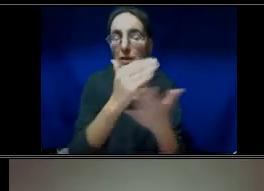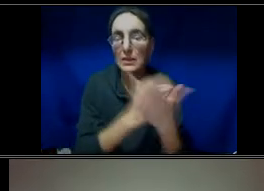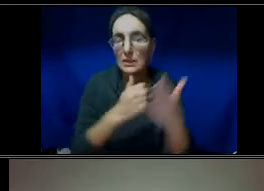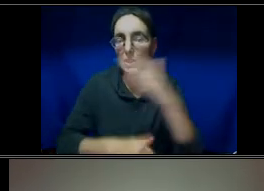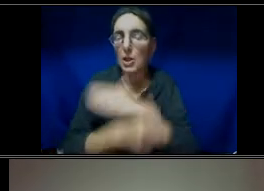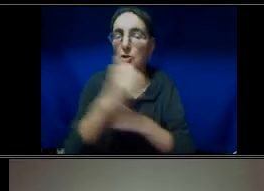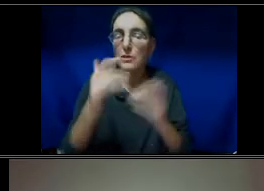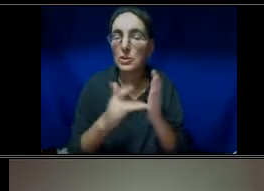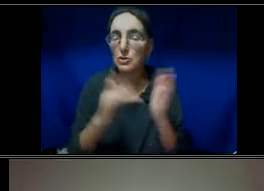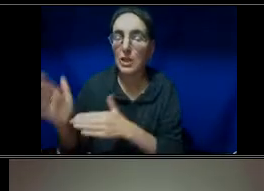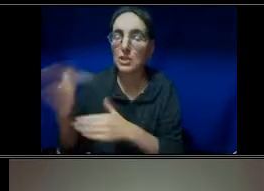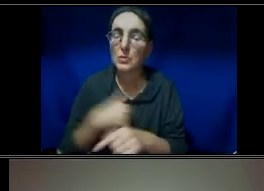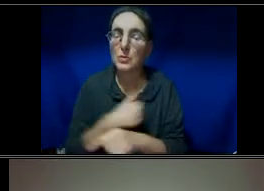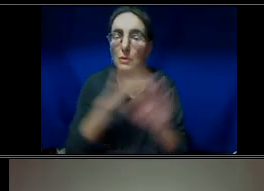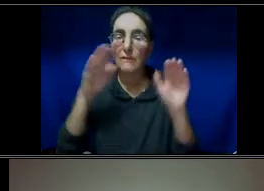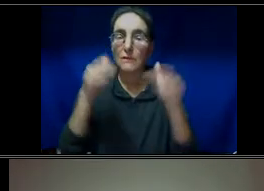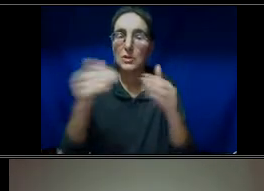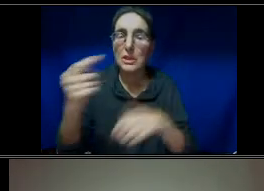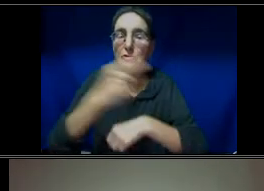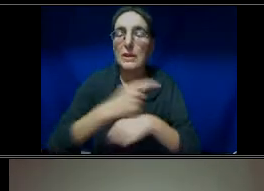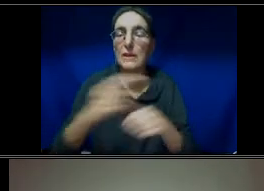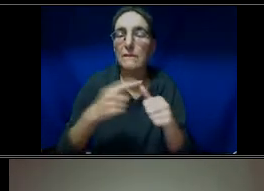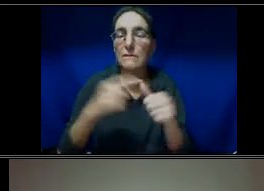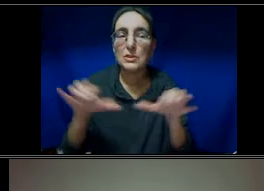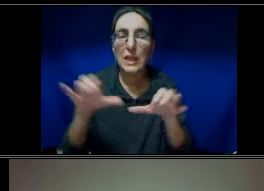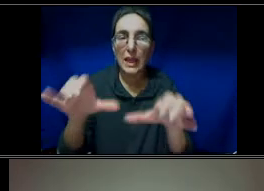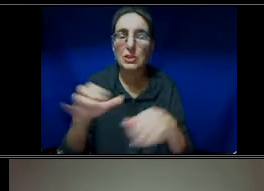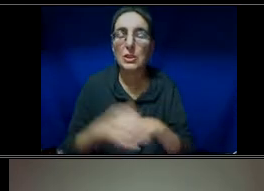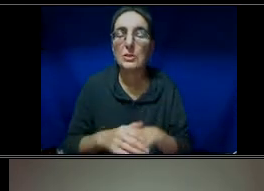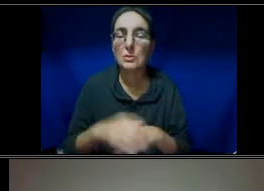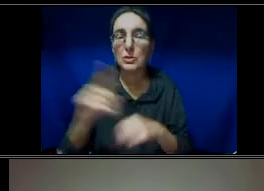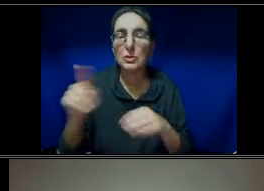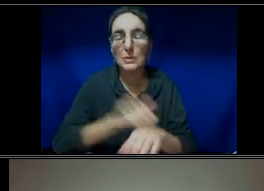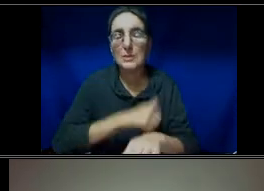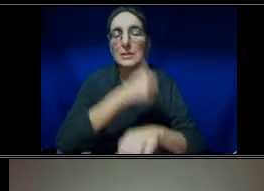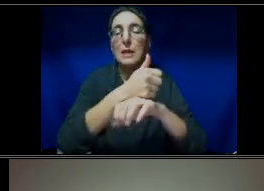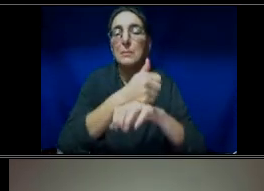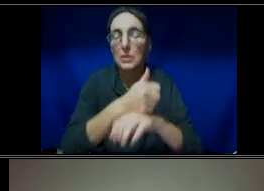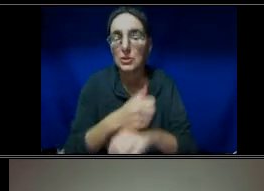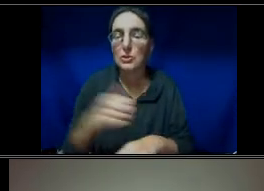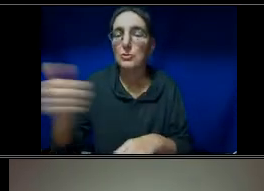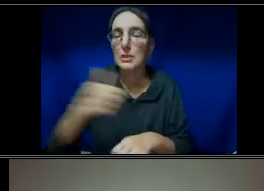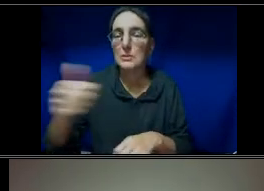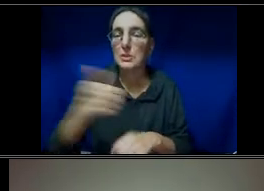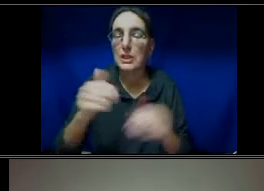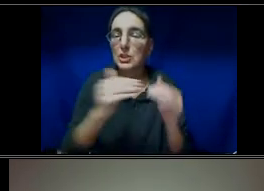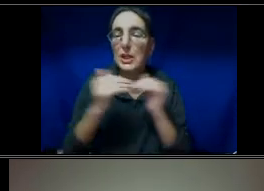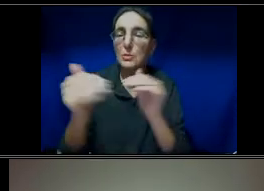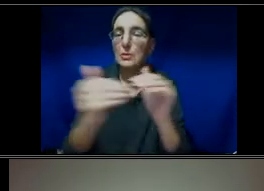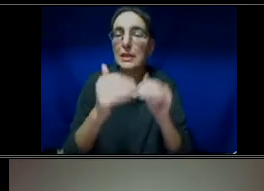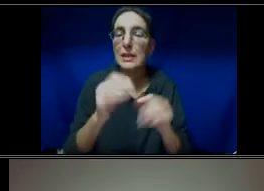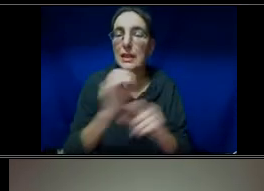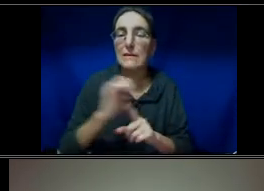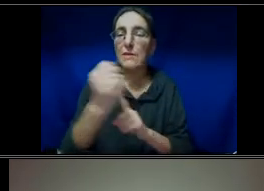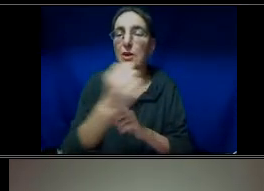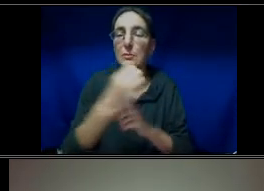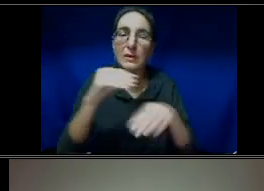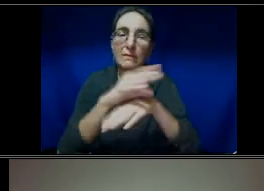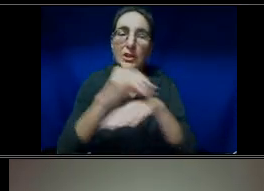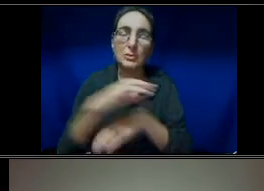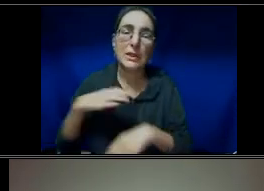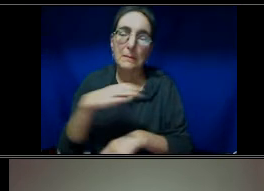that we're going to focus on today is the first action, which is to establish transportation equity and environmental advisory committees,